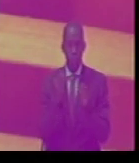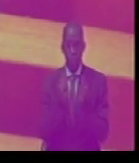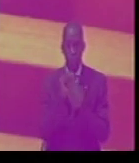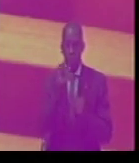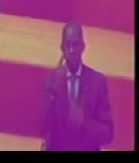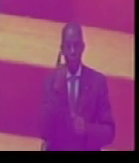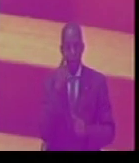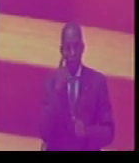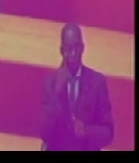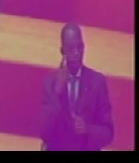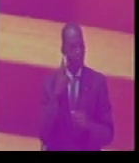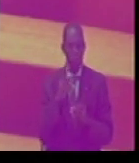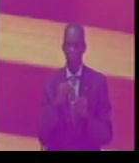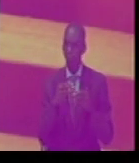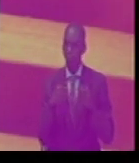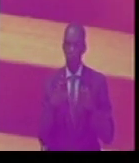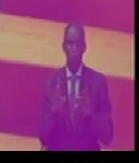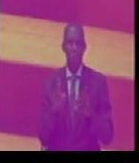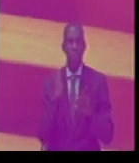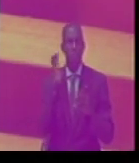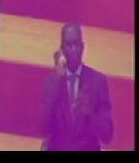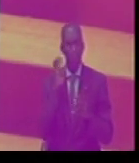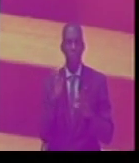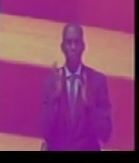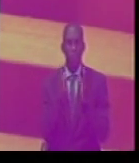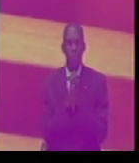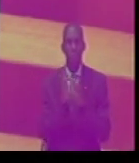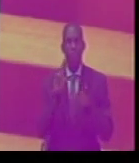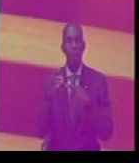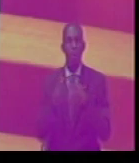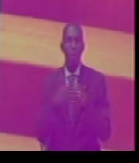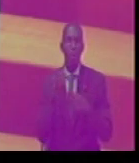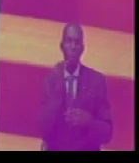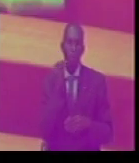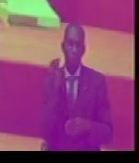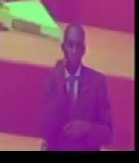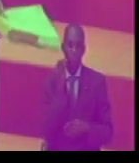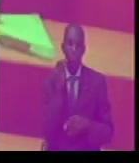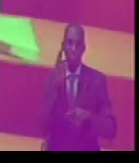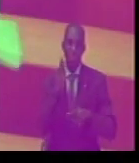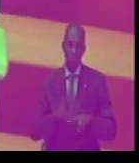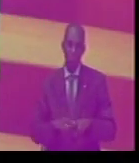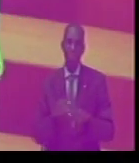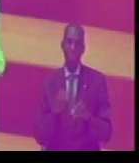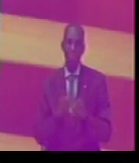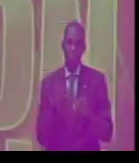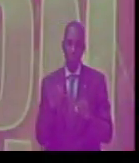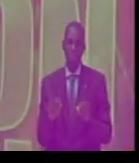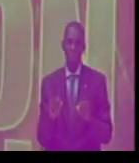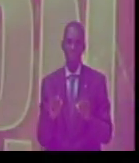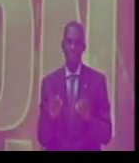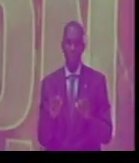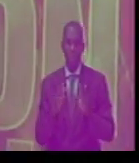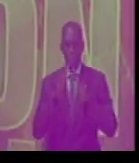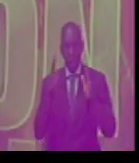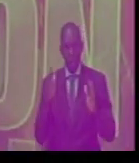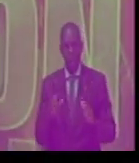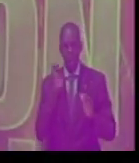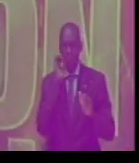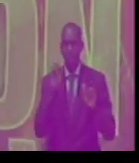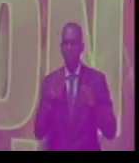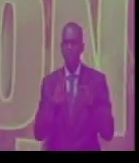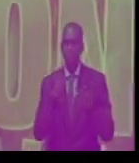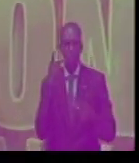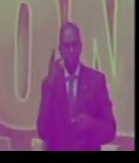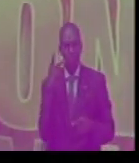me for this world with one eye. I will not return with one eye. That is my prayer. I went back to my house. I just sat down